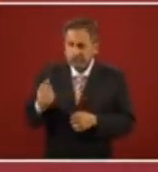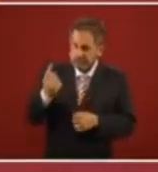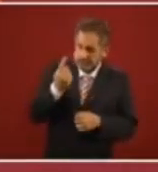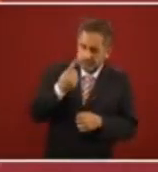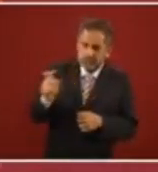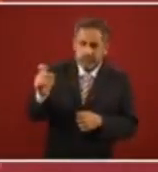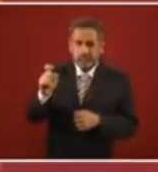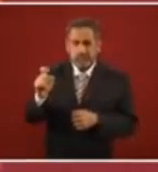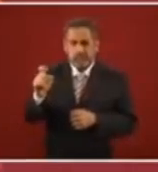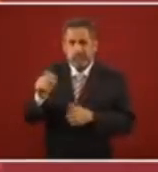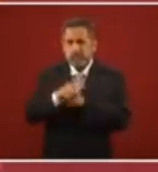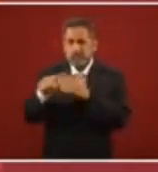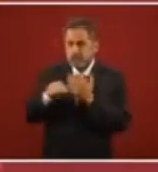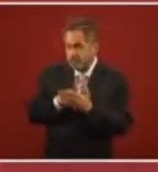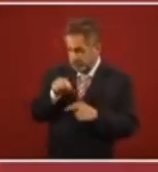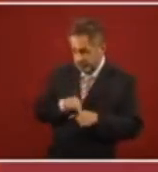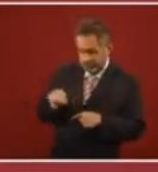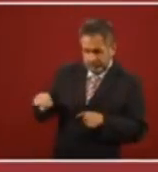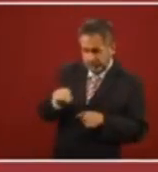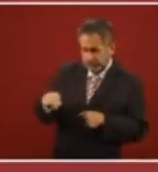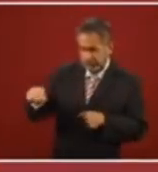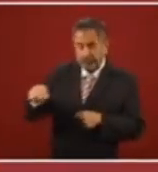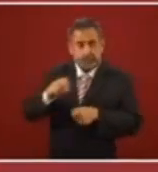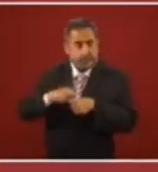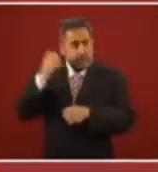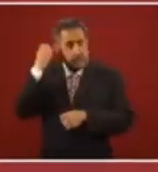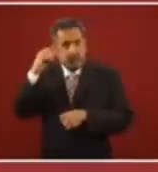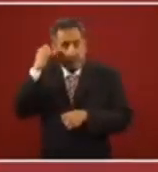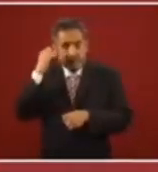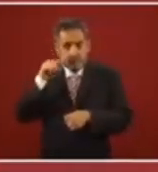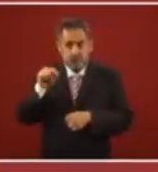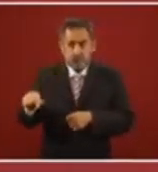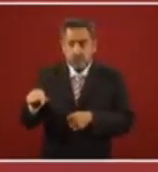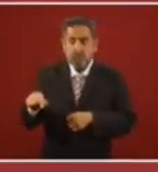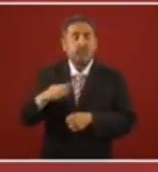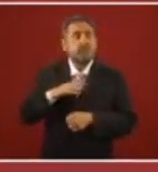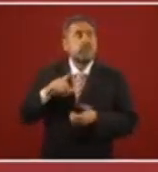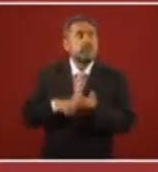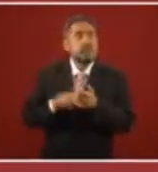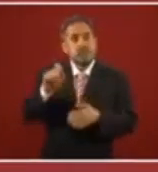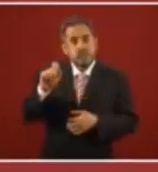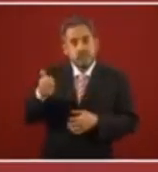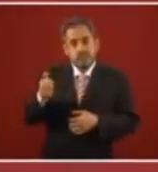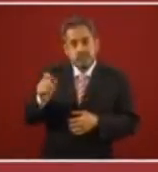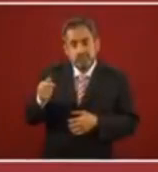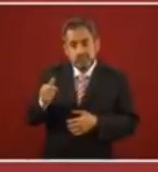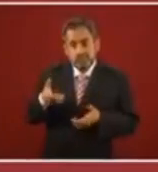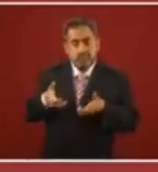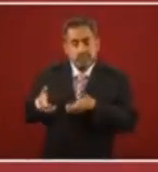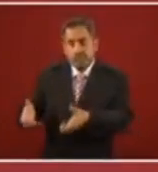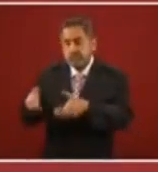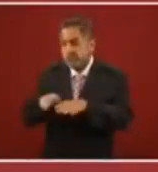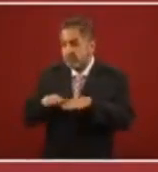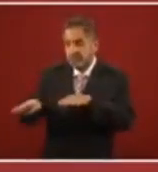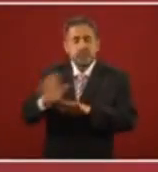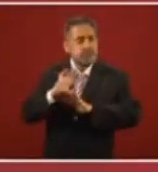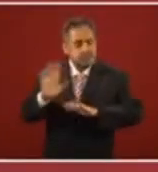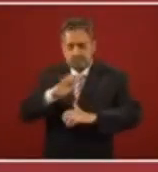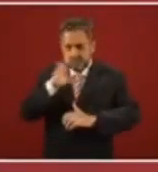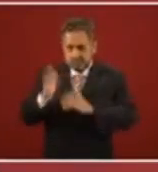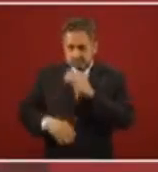frentes que abrimos en Oaxaca ya hay 26 caminos terminados a eso vamos